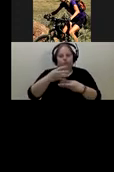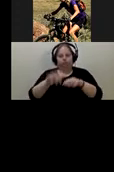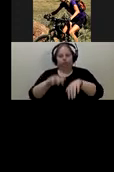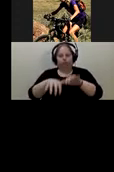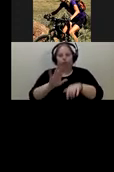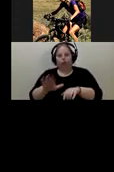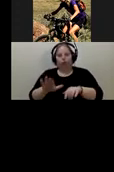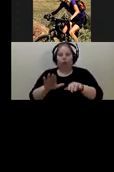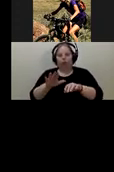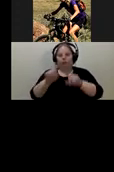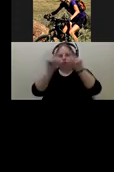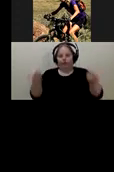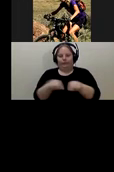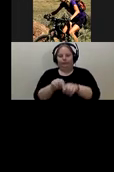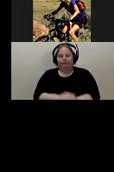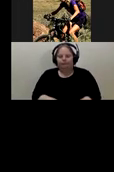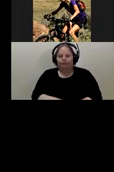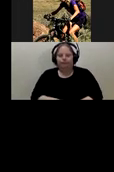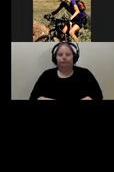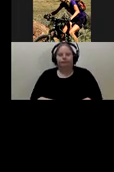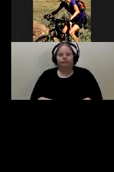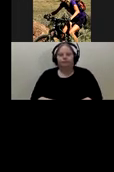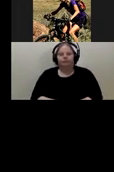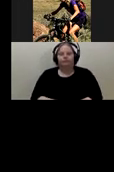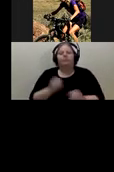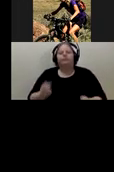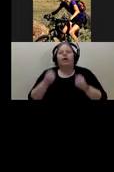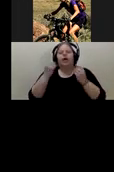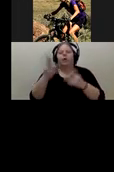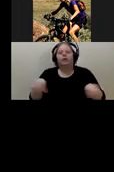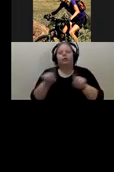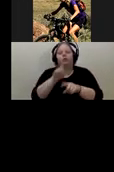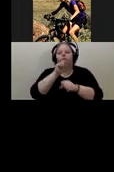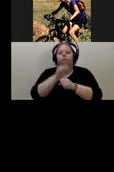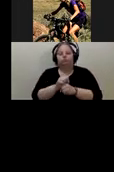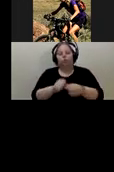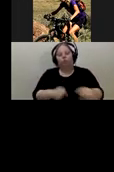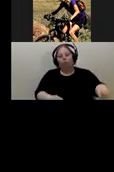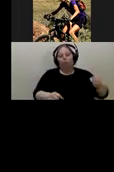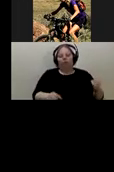on your site there, on your screen. But how many of you would pull the lever?